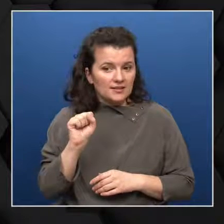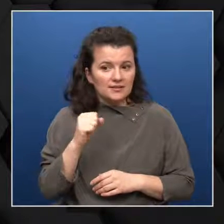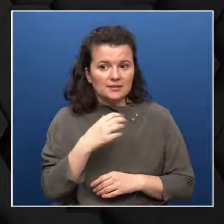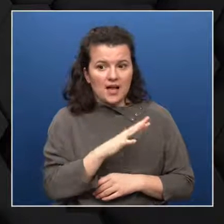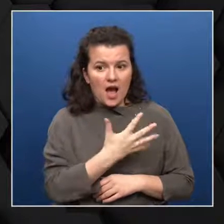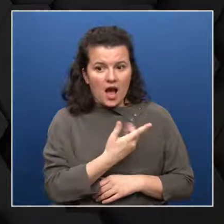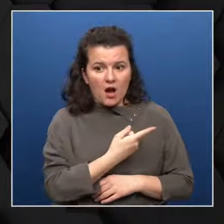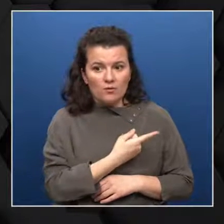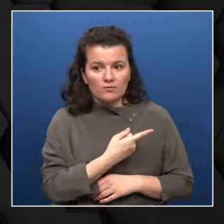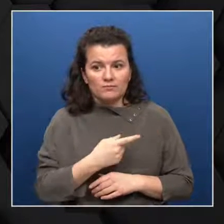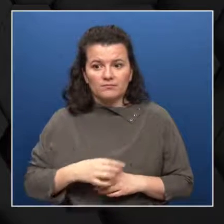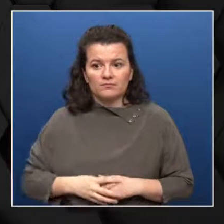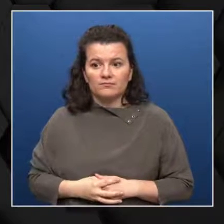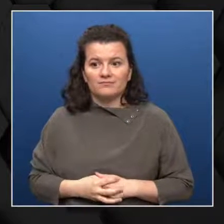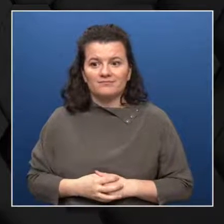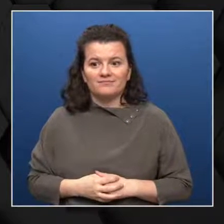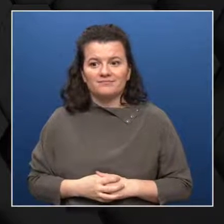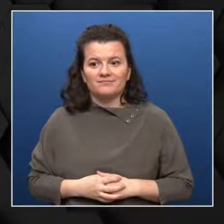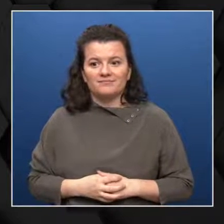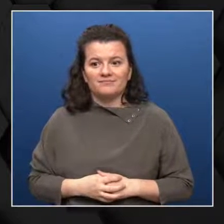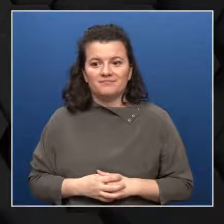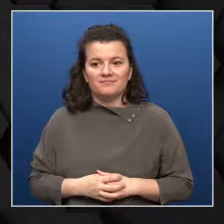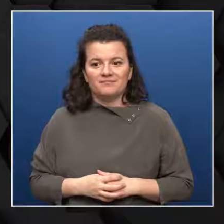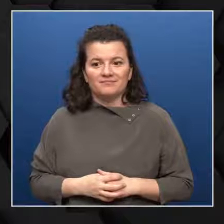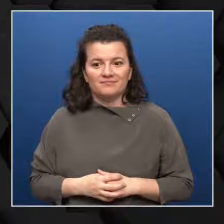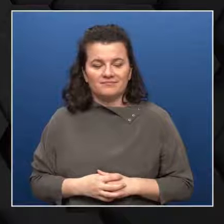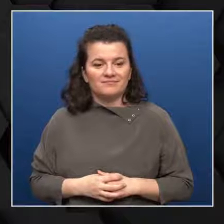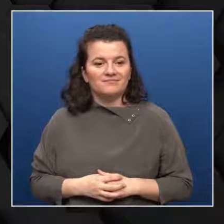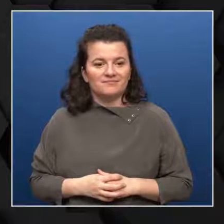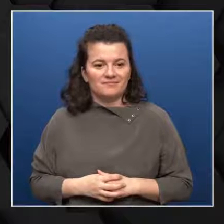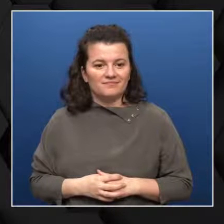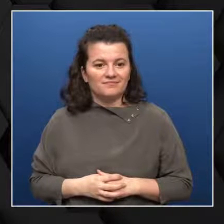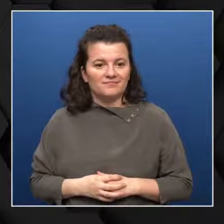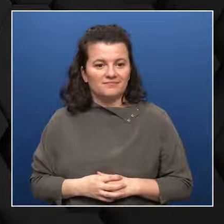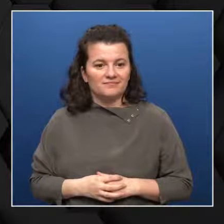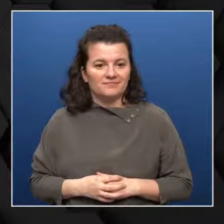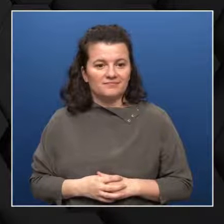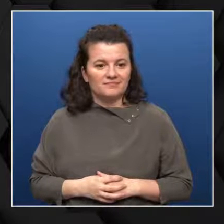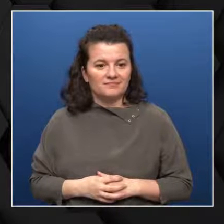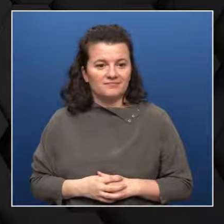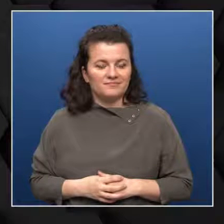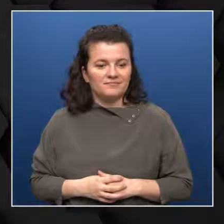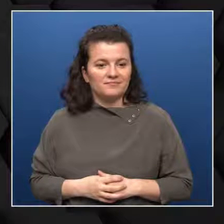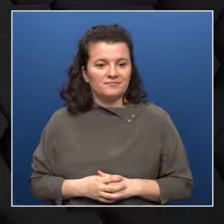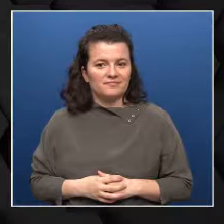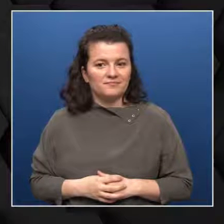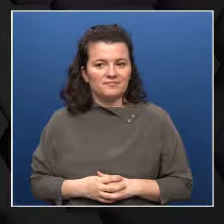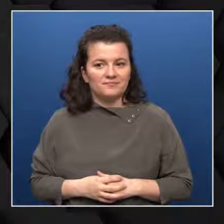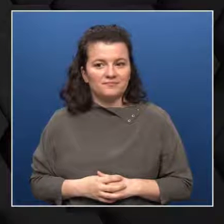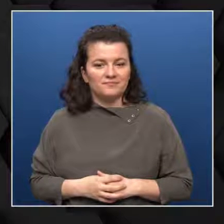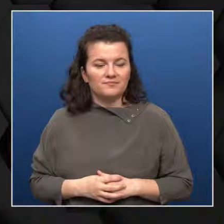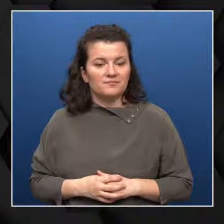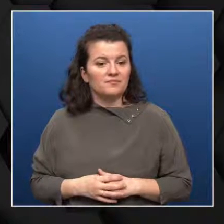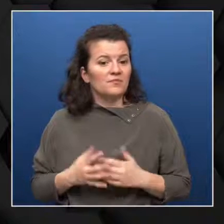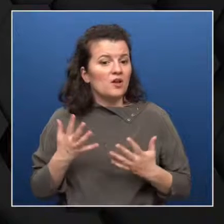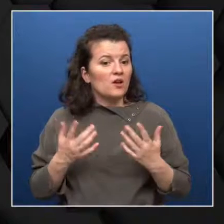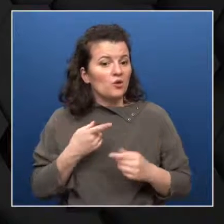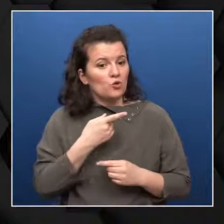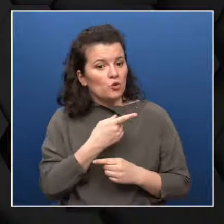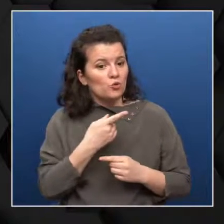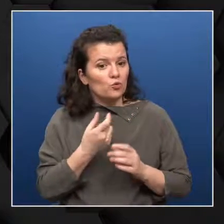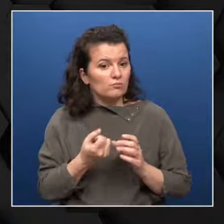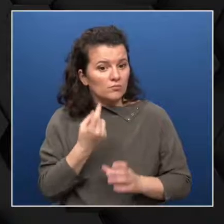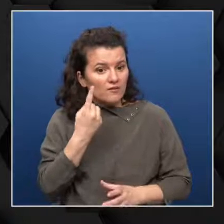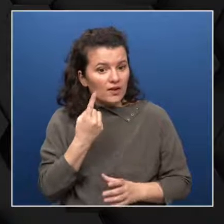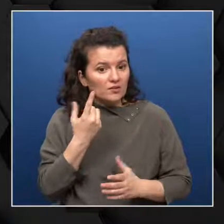name or a random generated host name, and if your event should auto start or